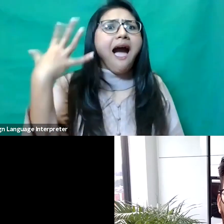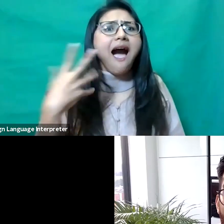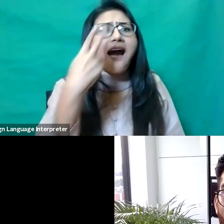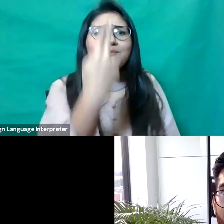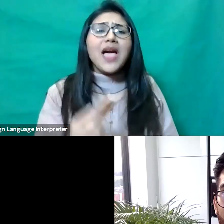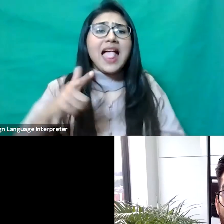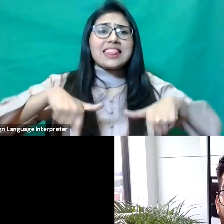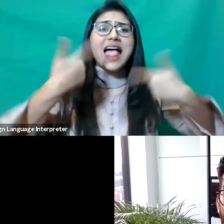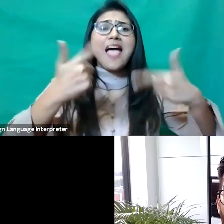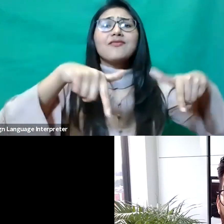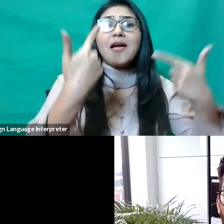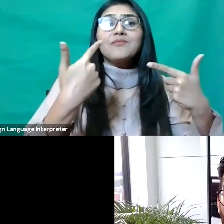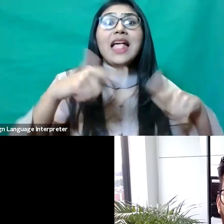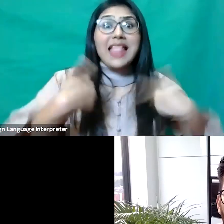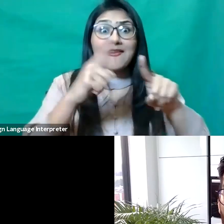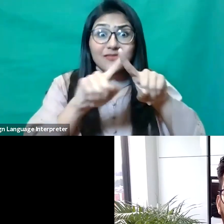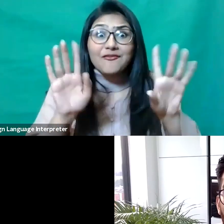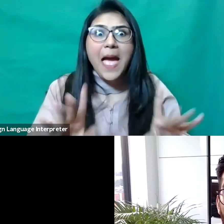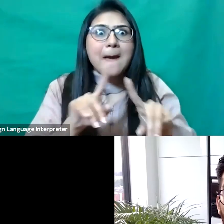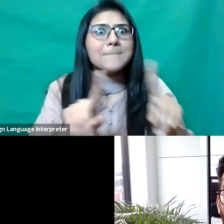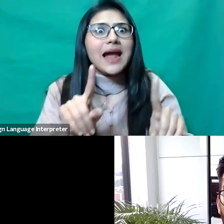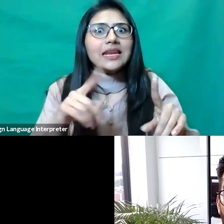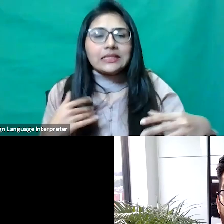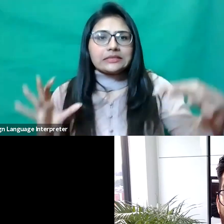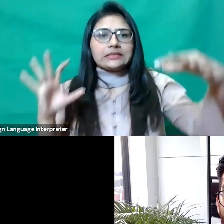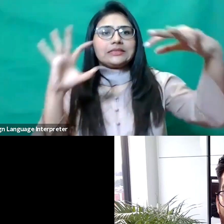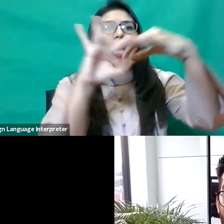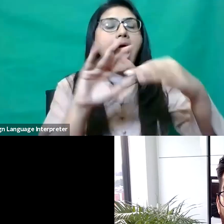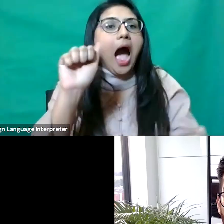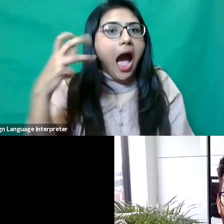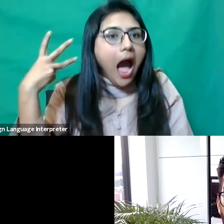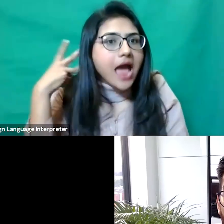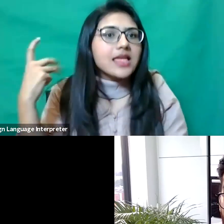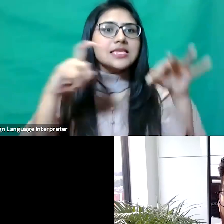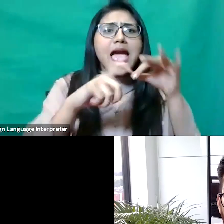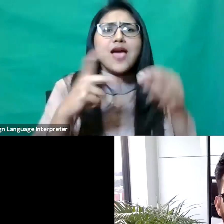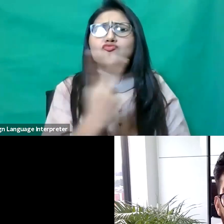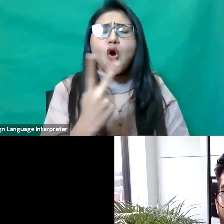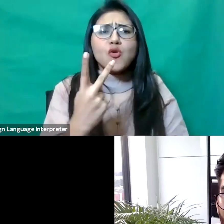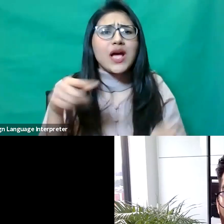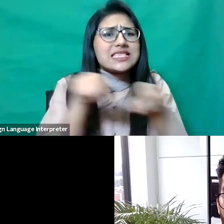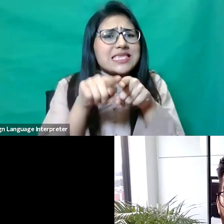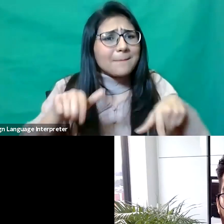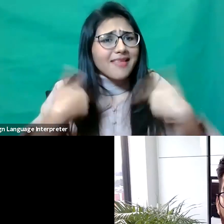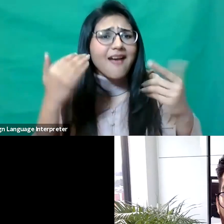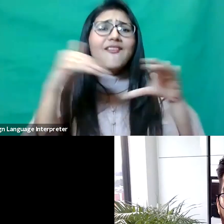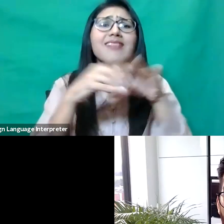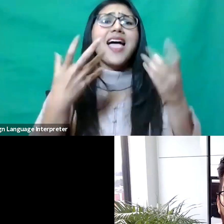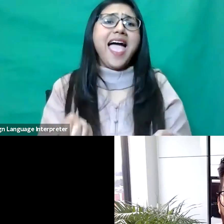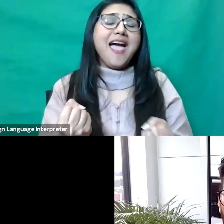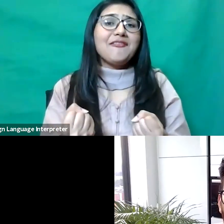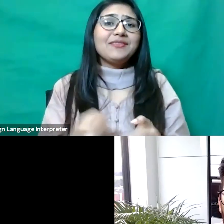is completely different, but already I can actually see a lot of similarities. Yeah. Yeah,